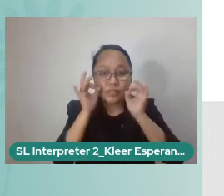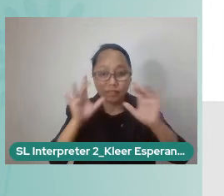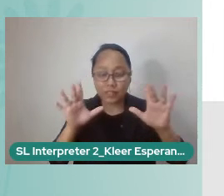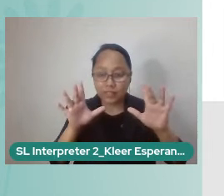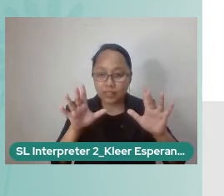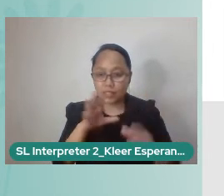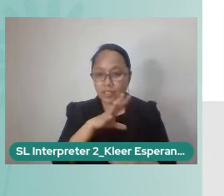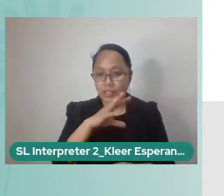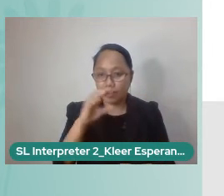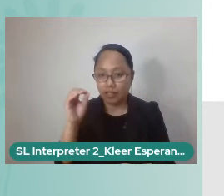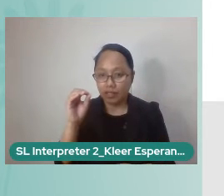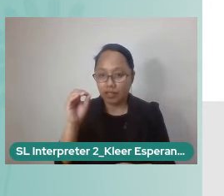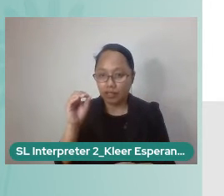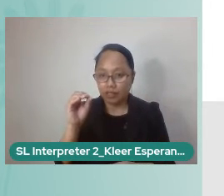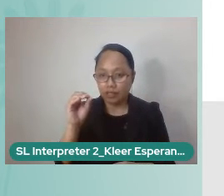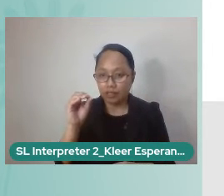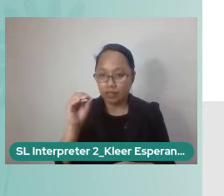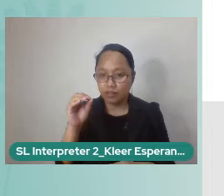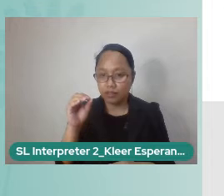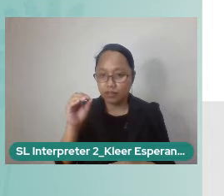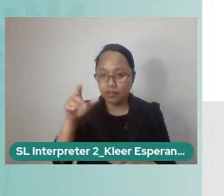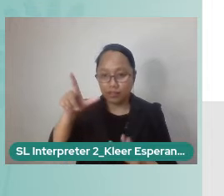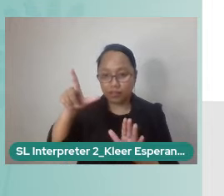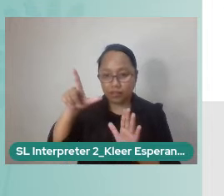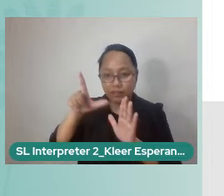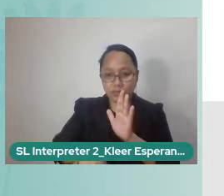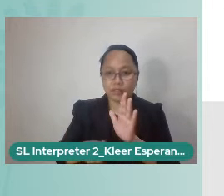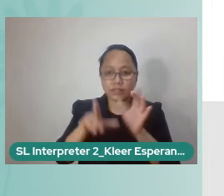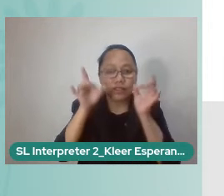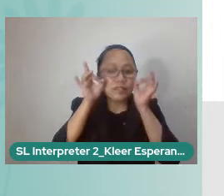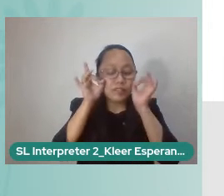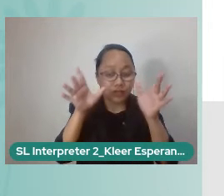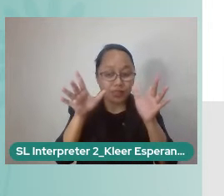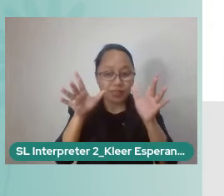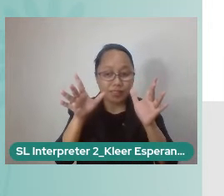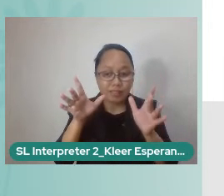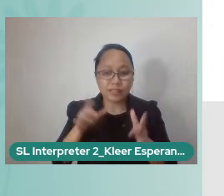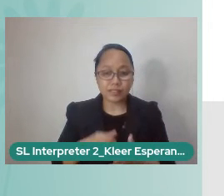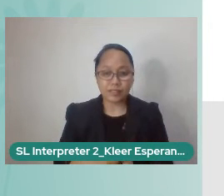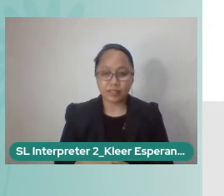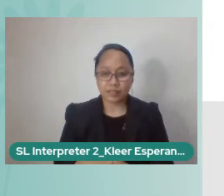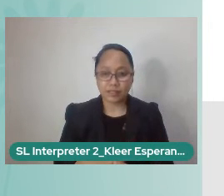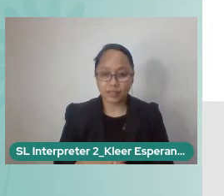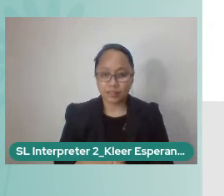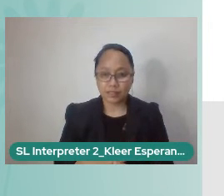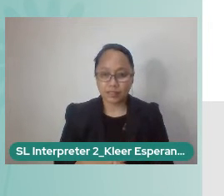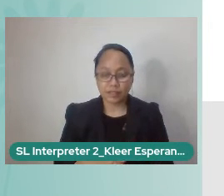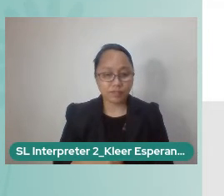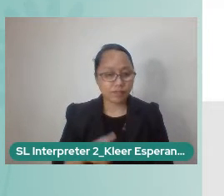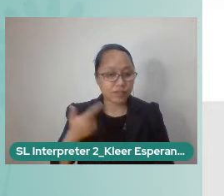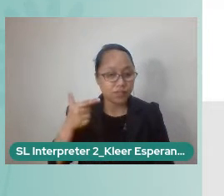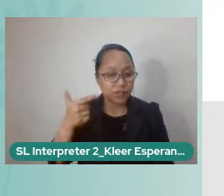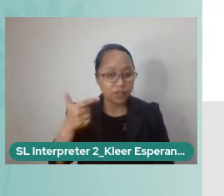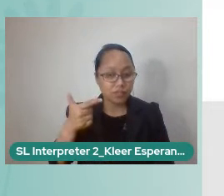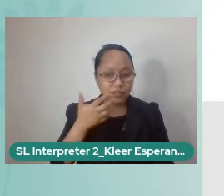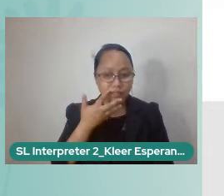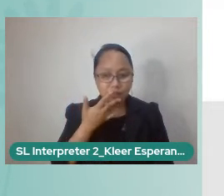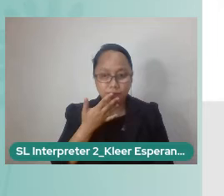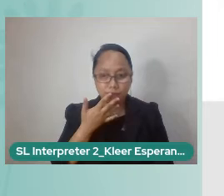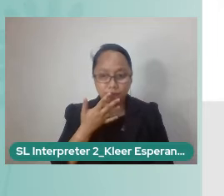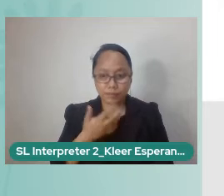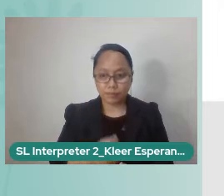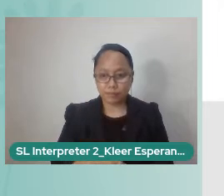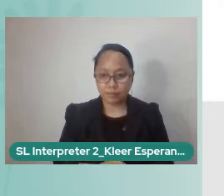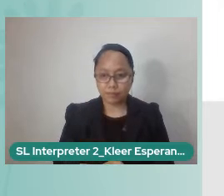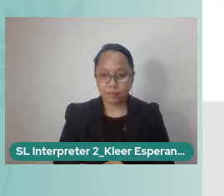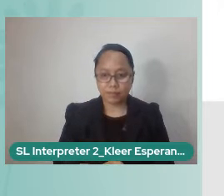Whereas if she has another type of HPV, it's intermediate risk, a much lower risk, about 3% in this particular cohort. And if she's HPV negative,